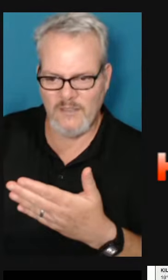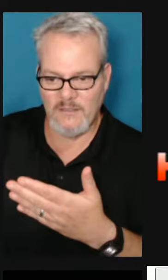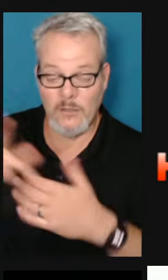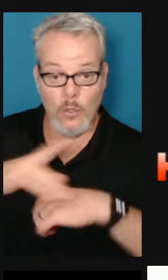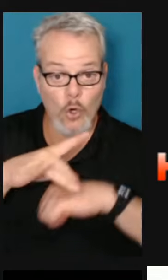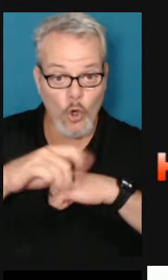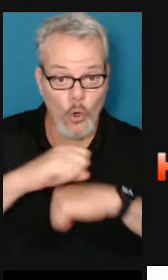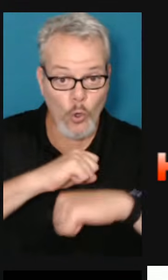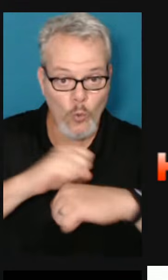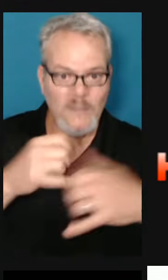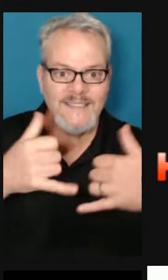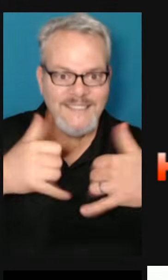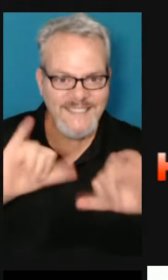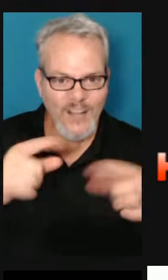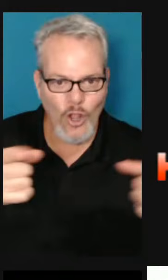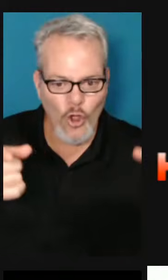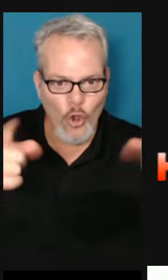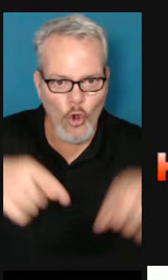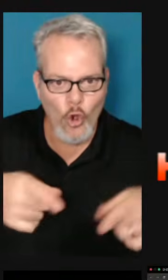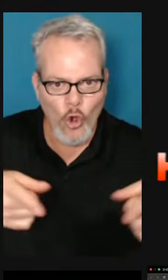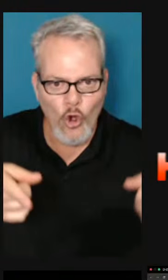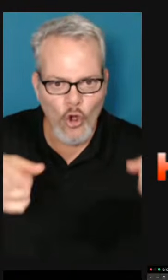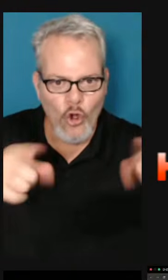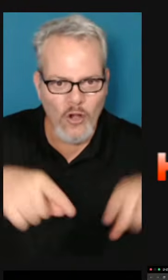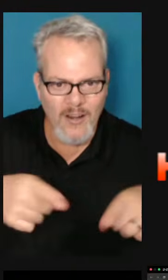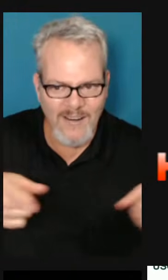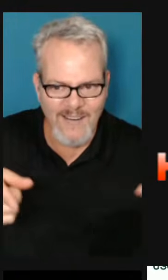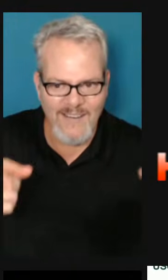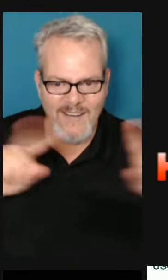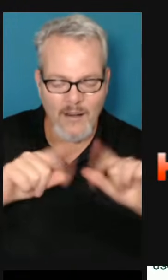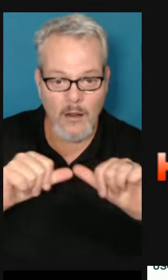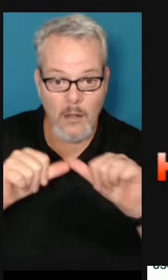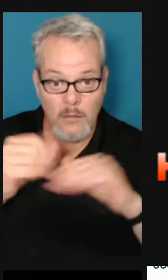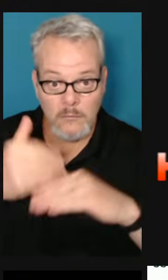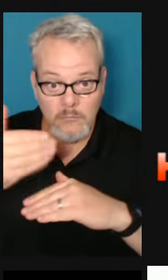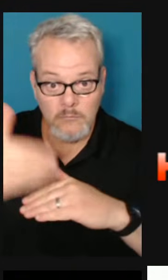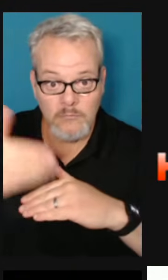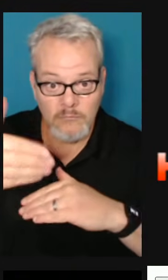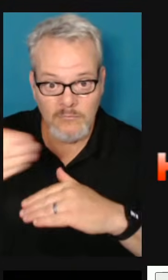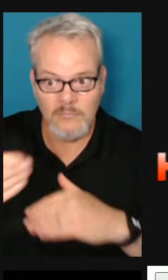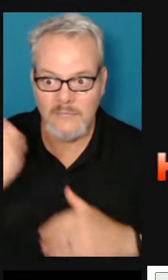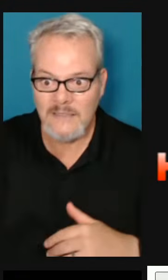were still occurring at that point in time. Let's move forward to Saturday.